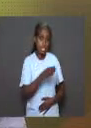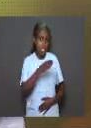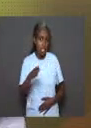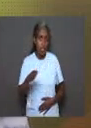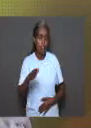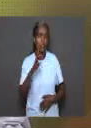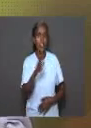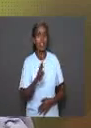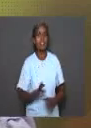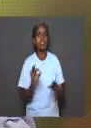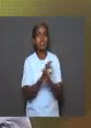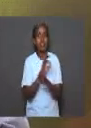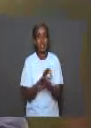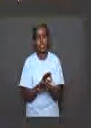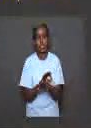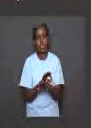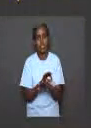of a rational function.